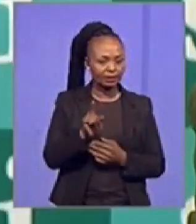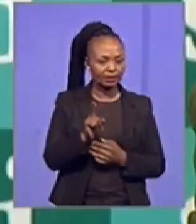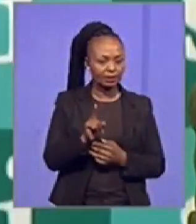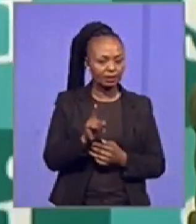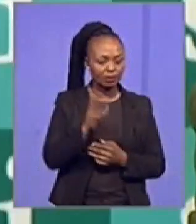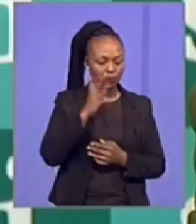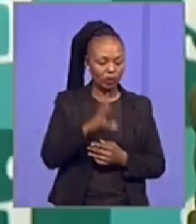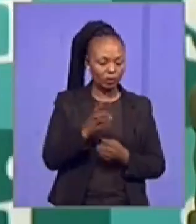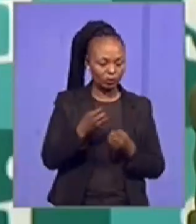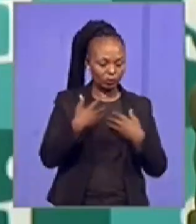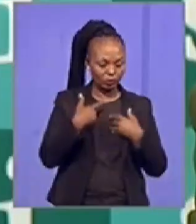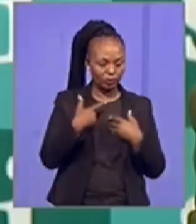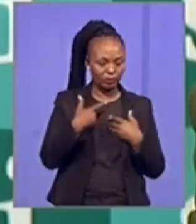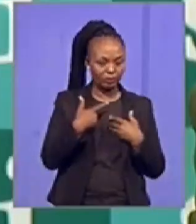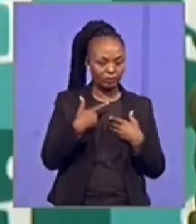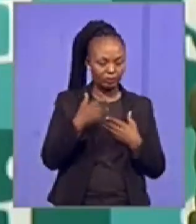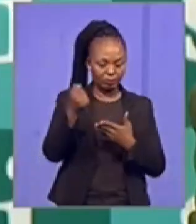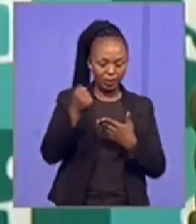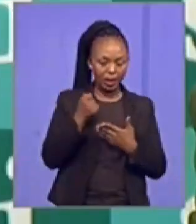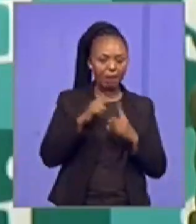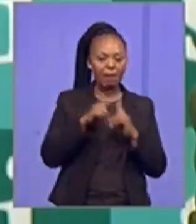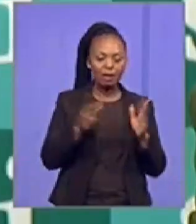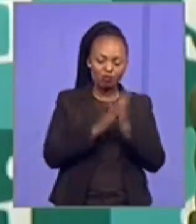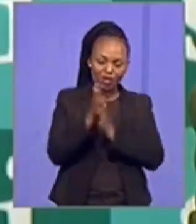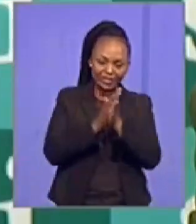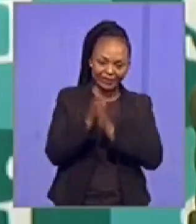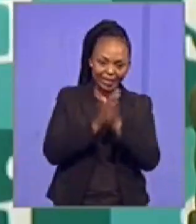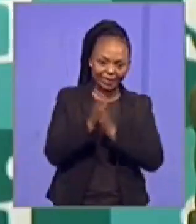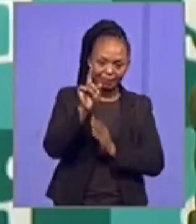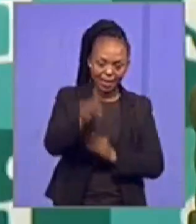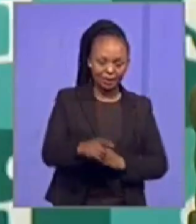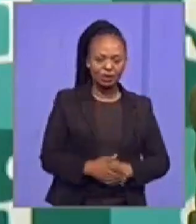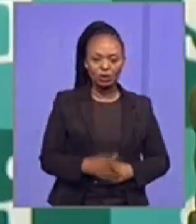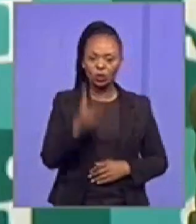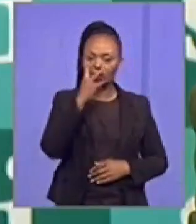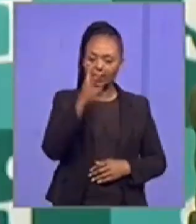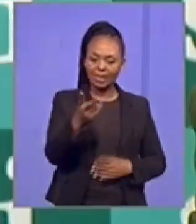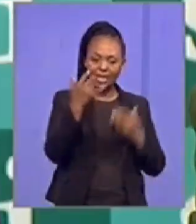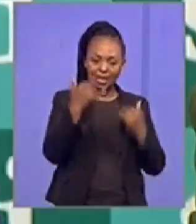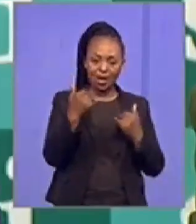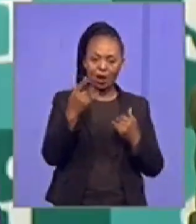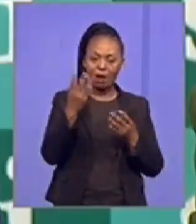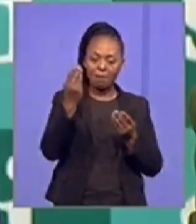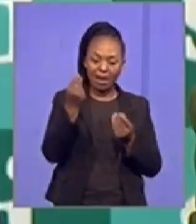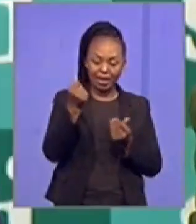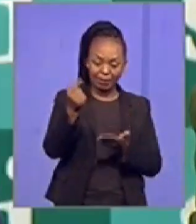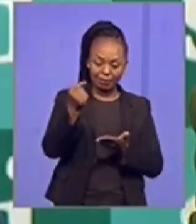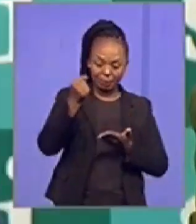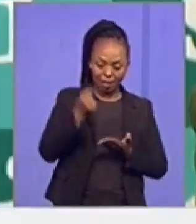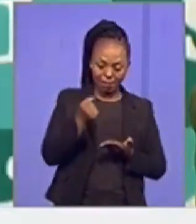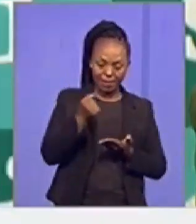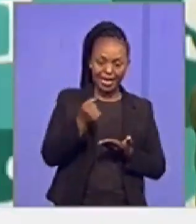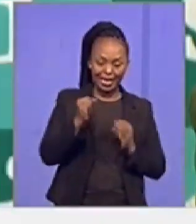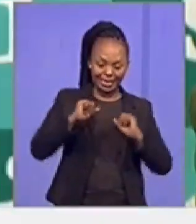But there's a little more to that. You see, when this global compensation deed was